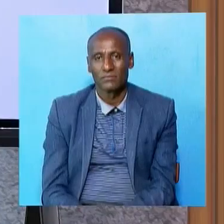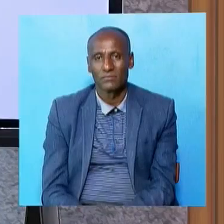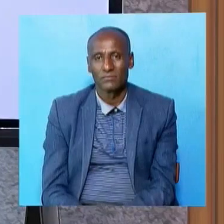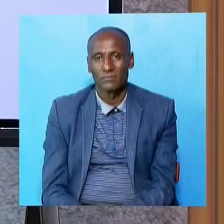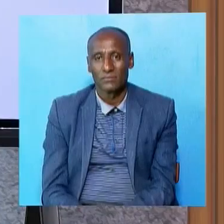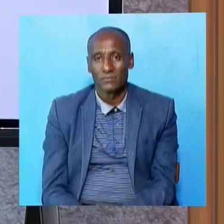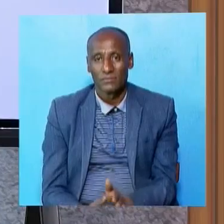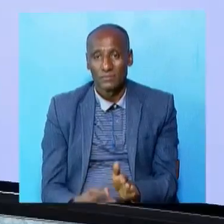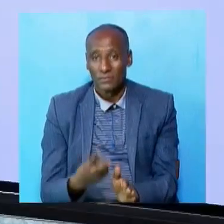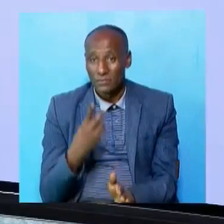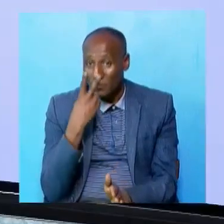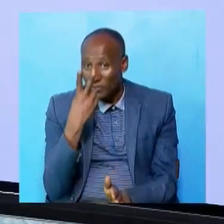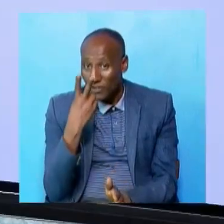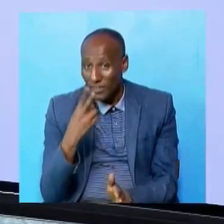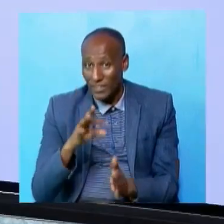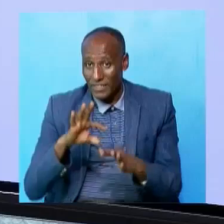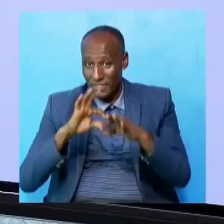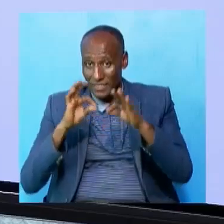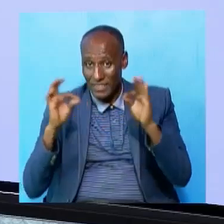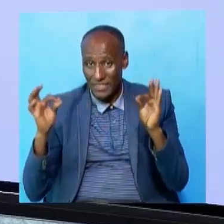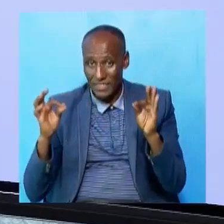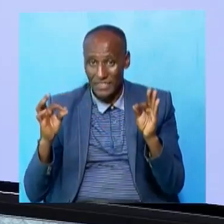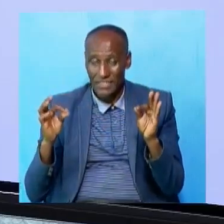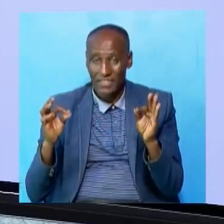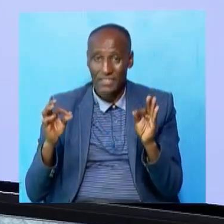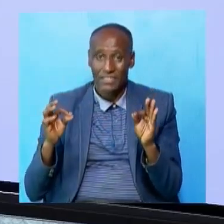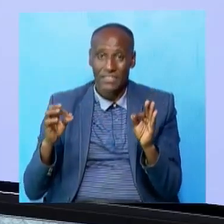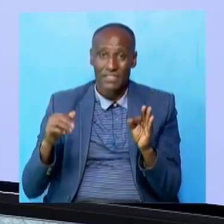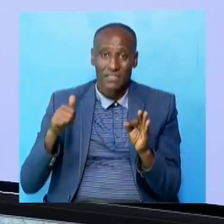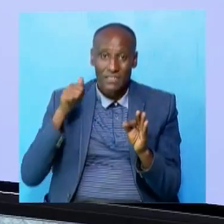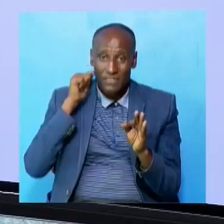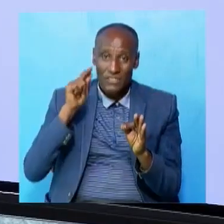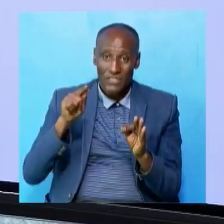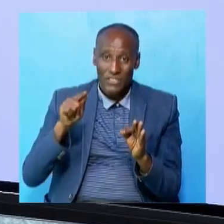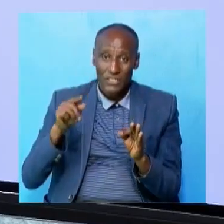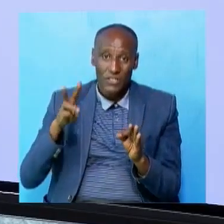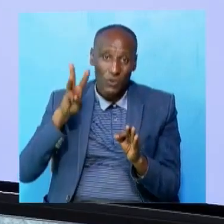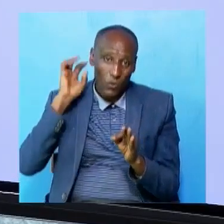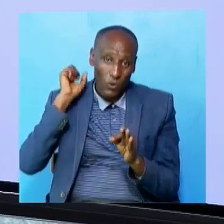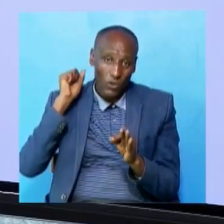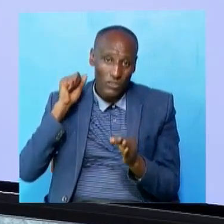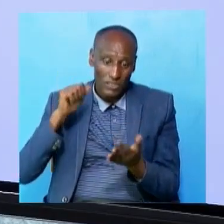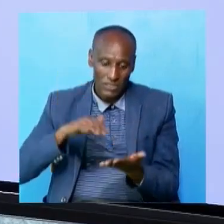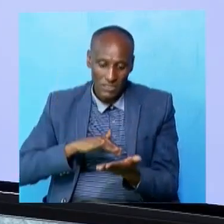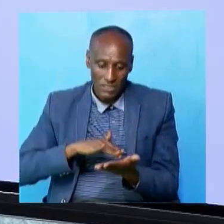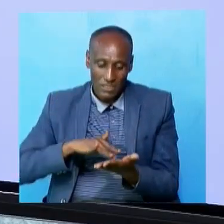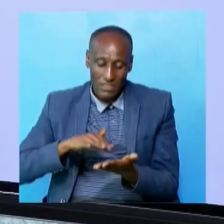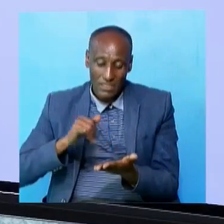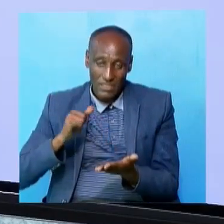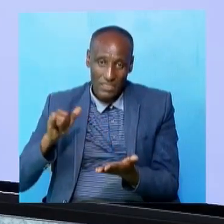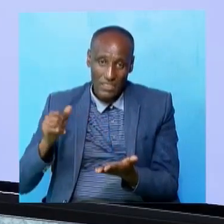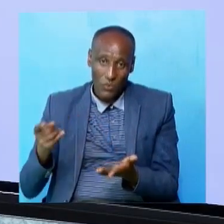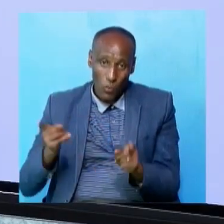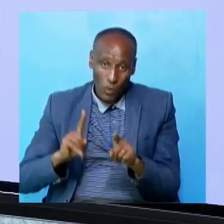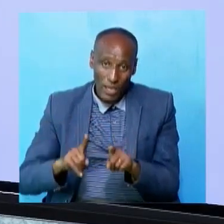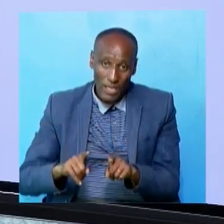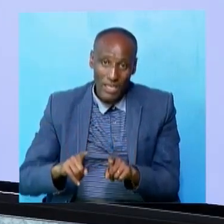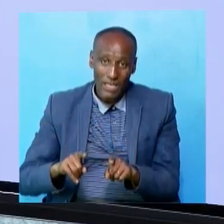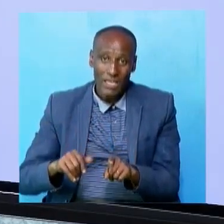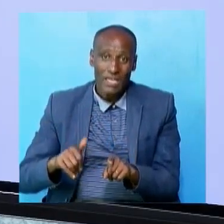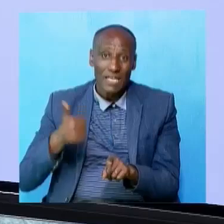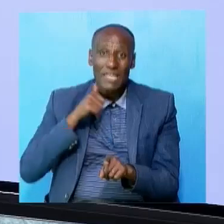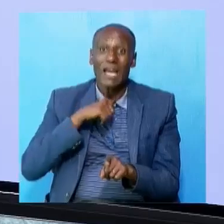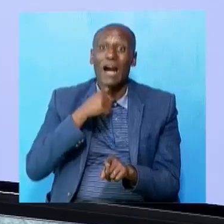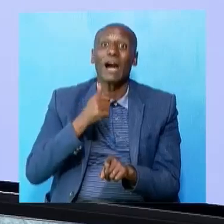Look at this sentence. She was reading when the alarm rang. How many activities do we have?